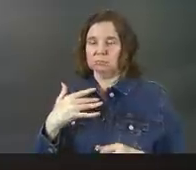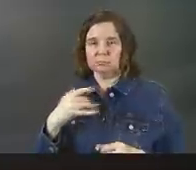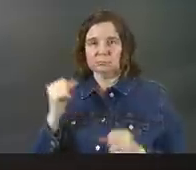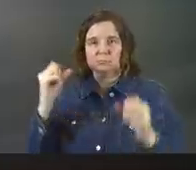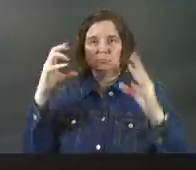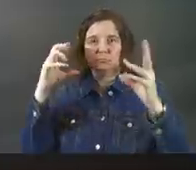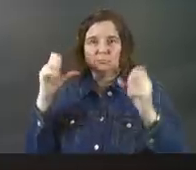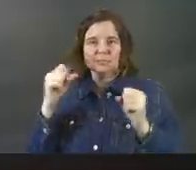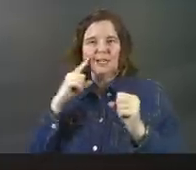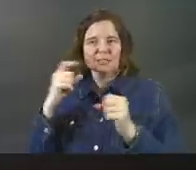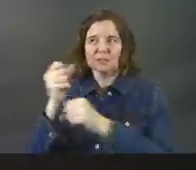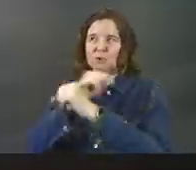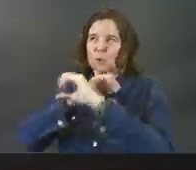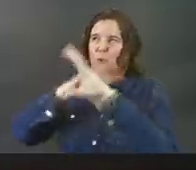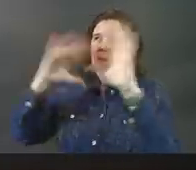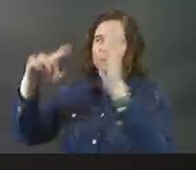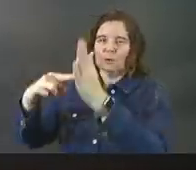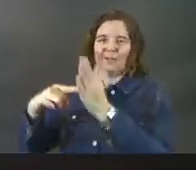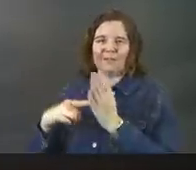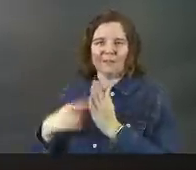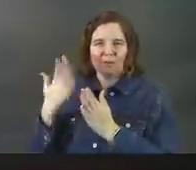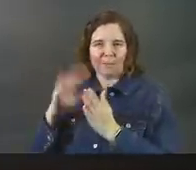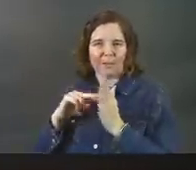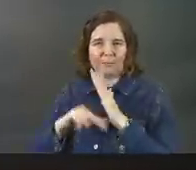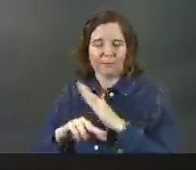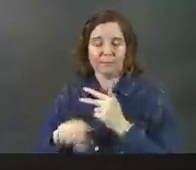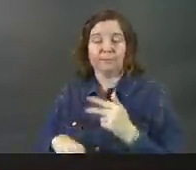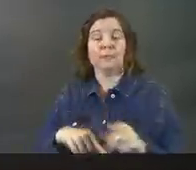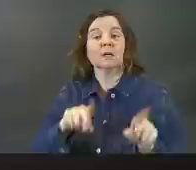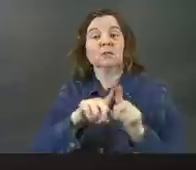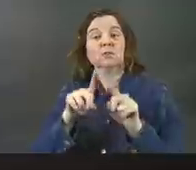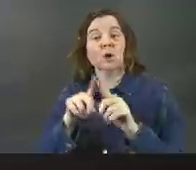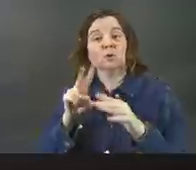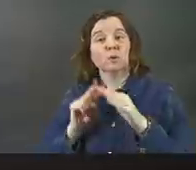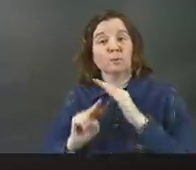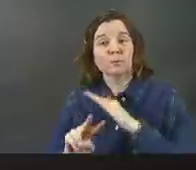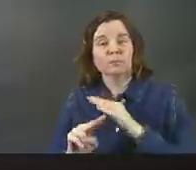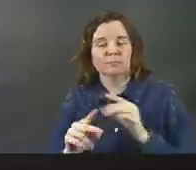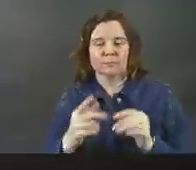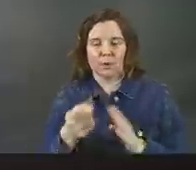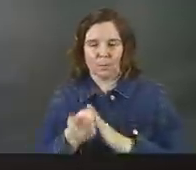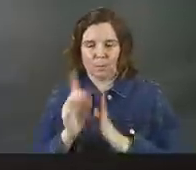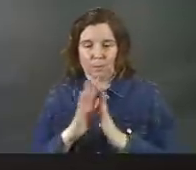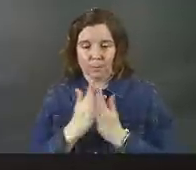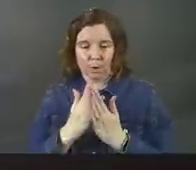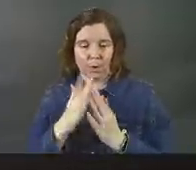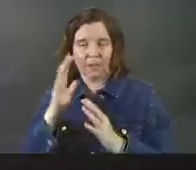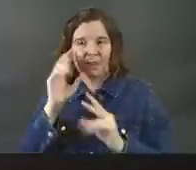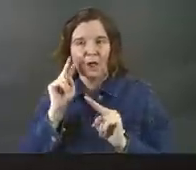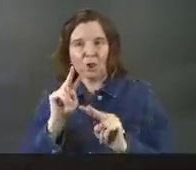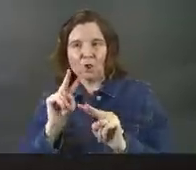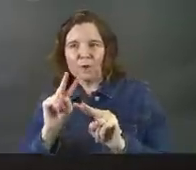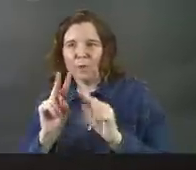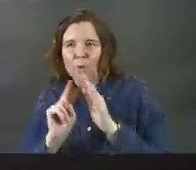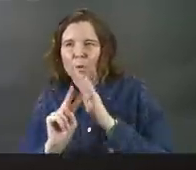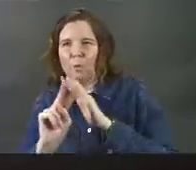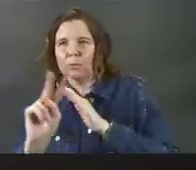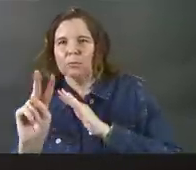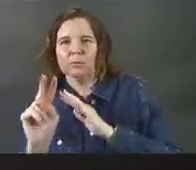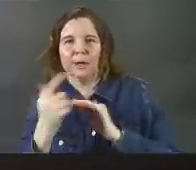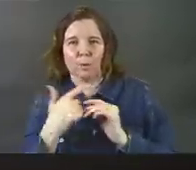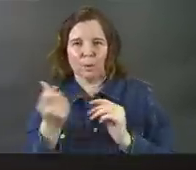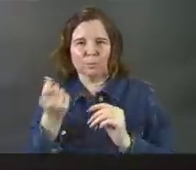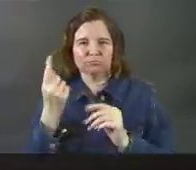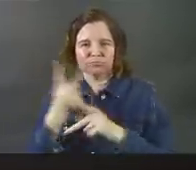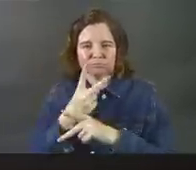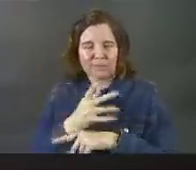it's a revealing from God's perspective. Number 3, it's a prophecy. And so there are moments about the book that look forward and look into the future, and we're